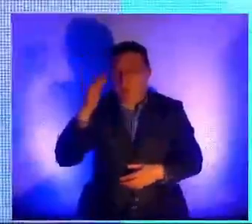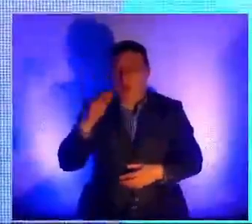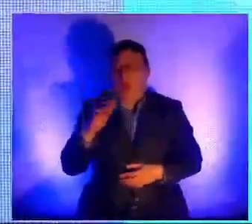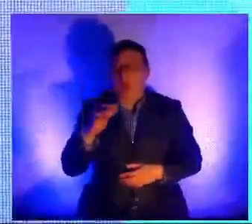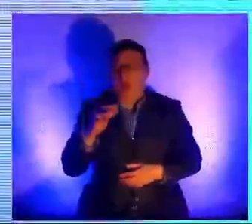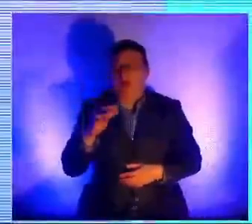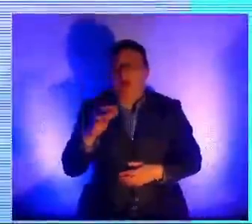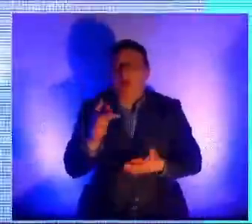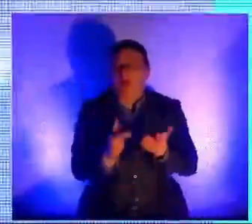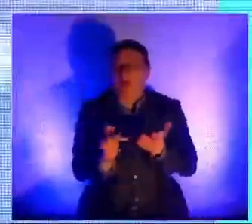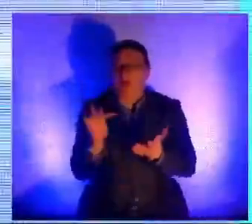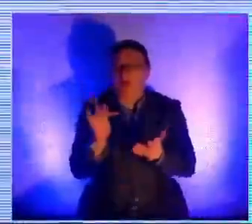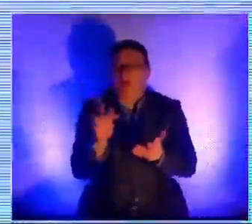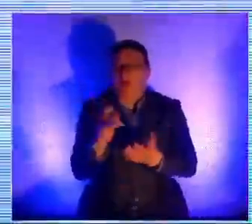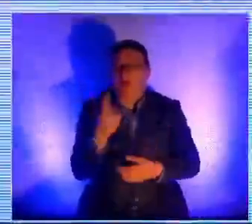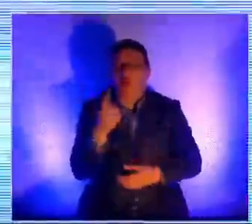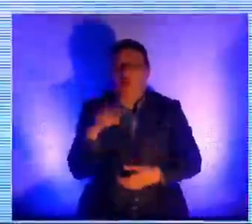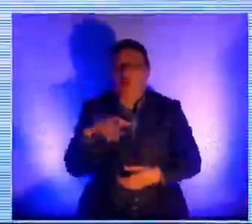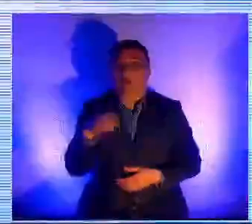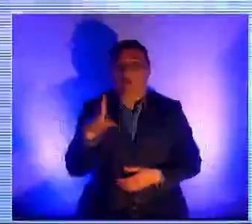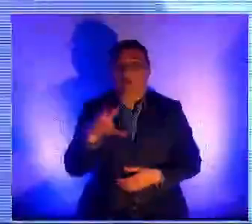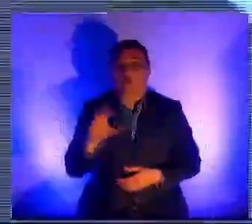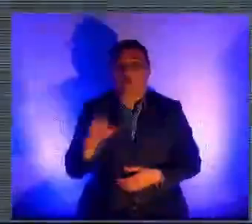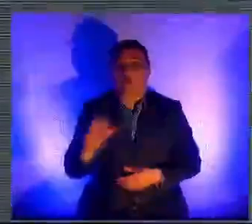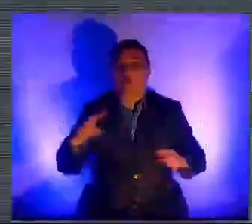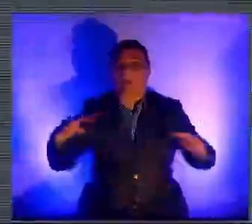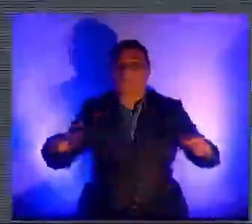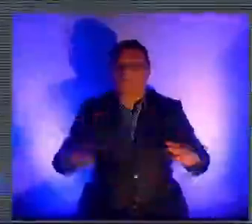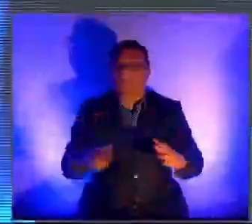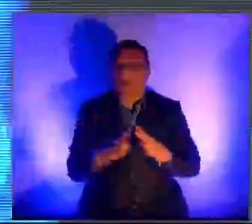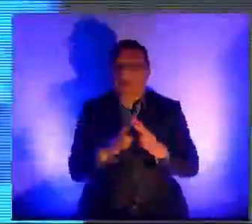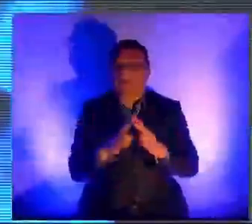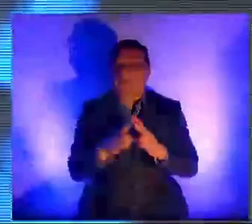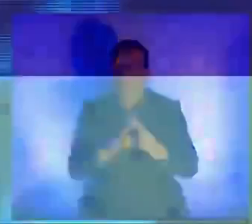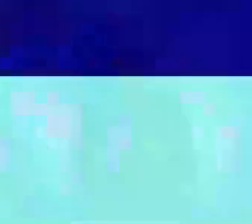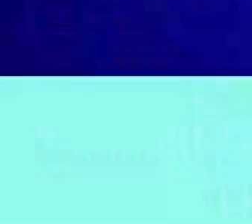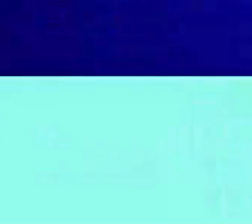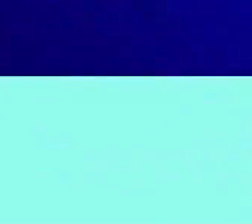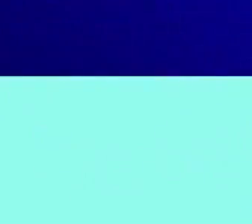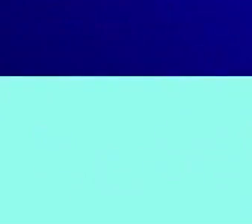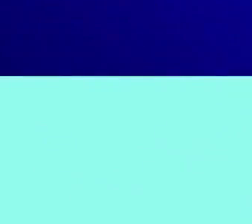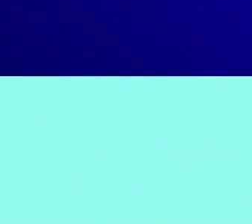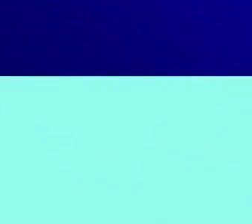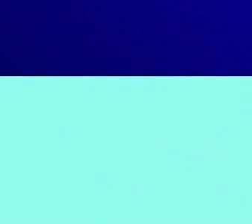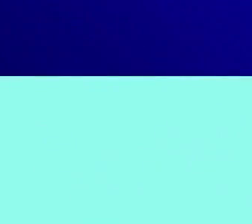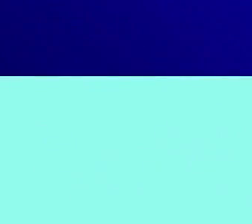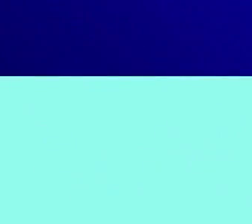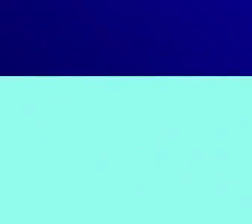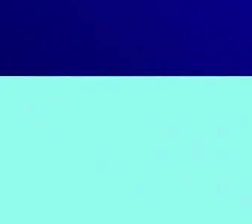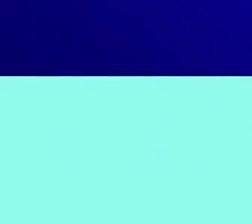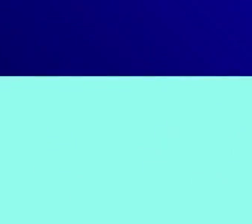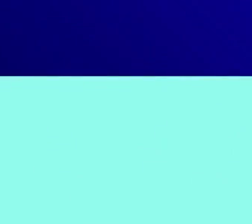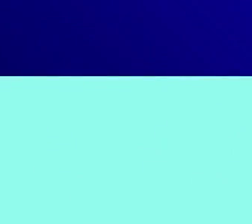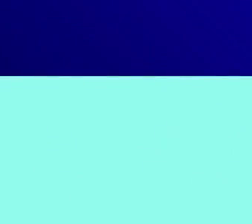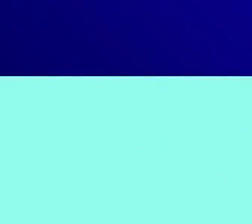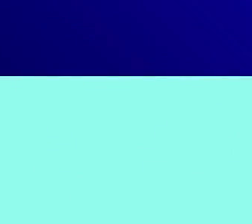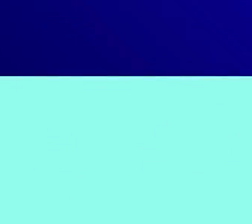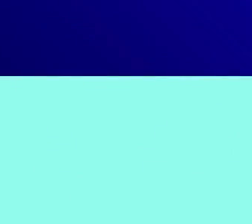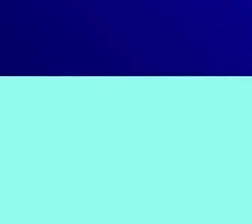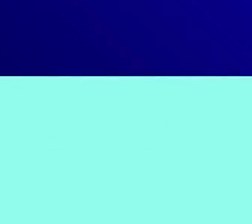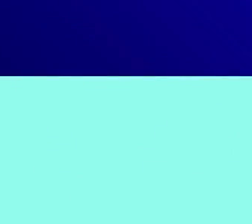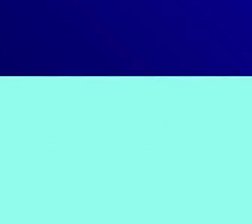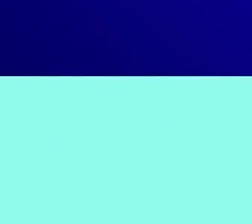la UNESCO de París. Vamos ahora a hacer la conexión. Perfecto. Excellency